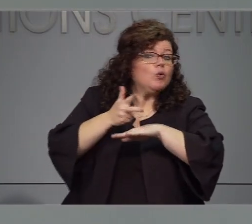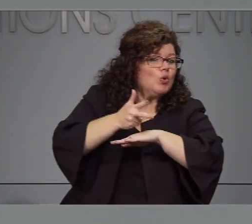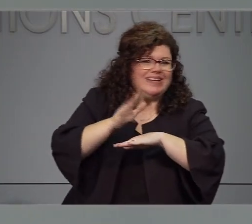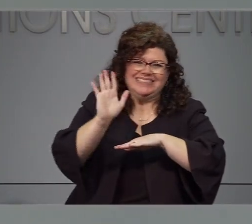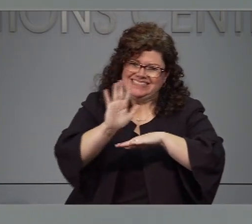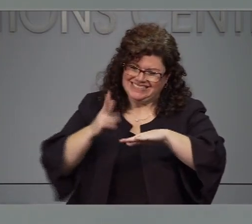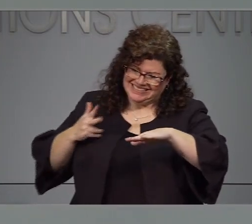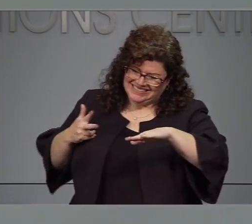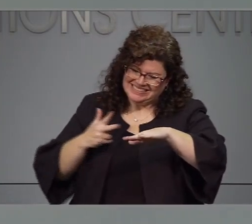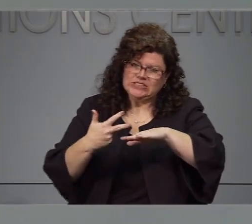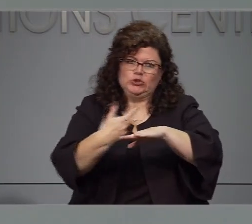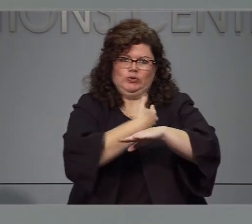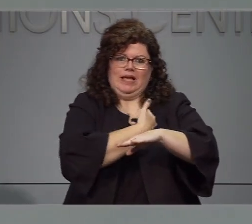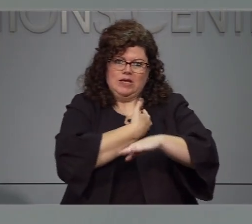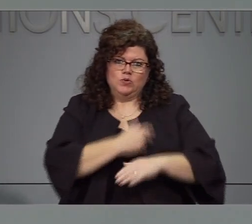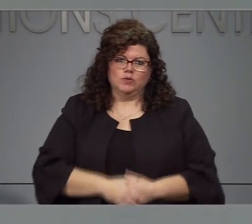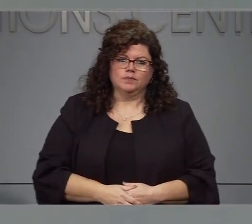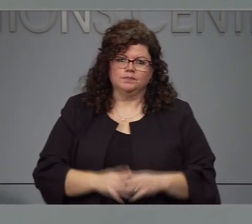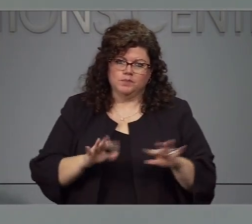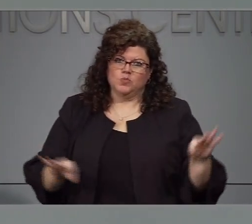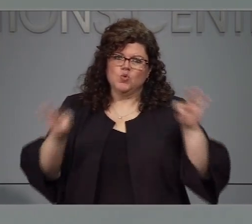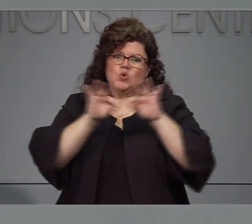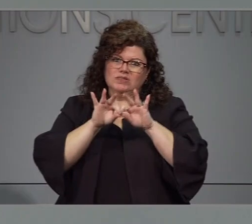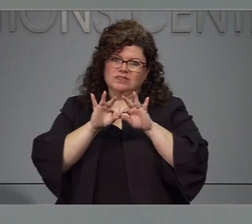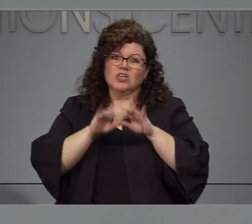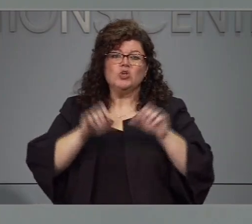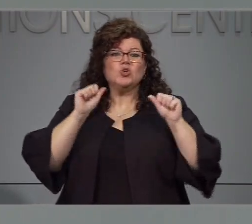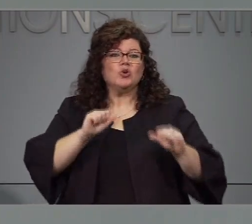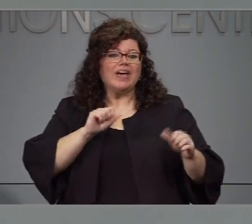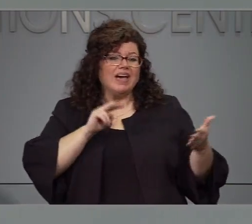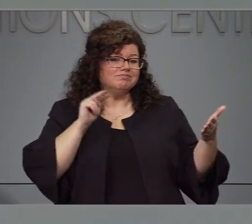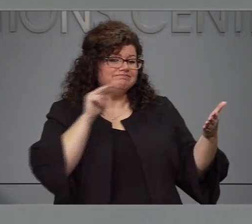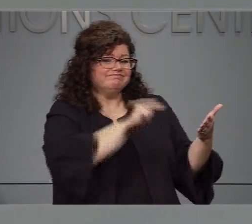drivenc.gov for the latest road conditions.